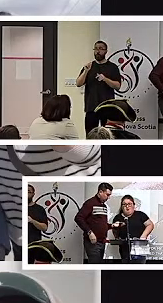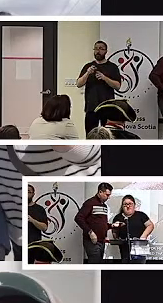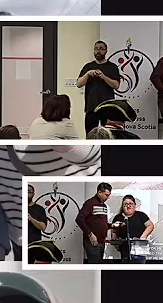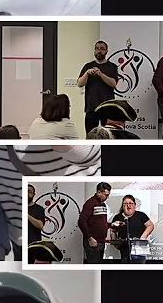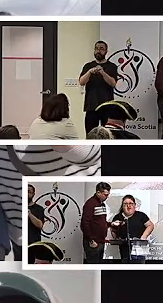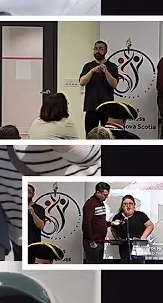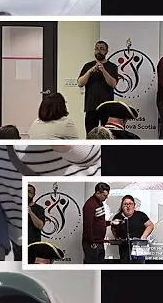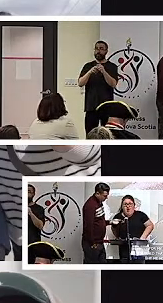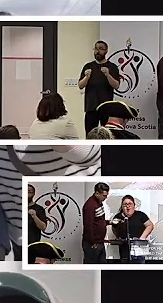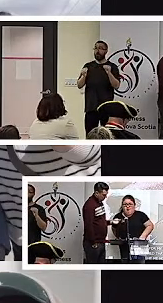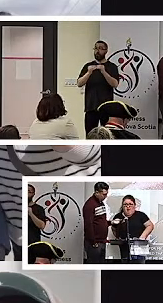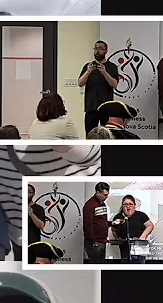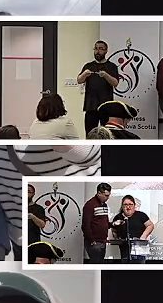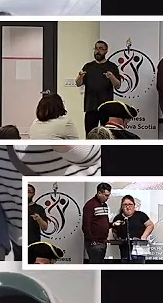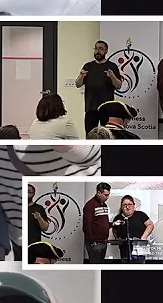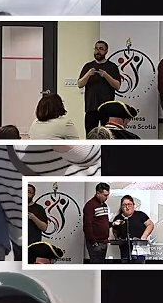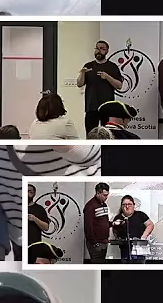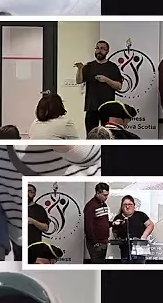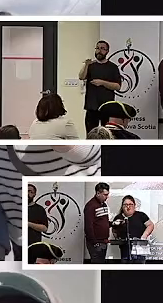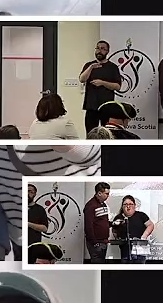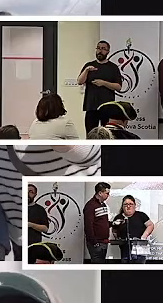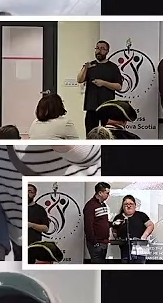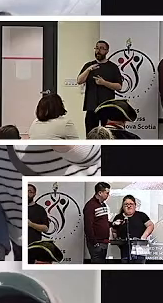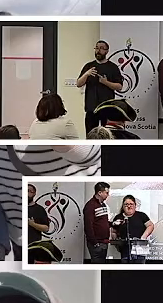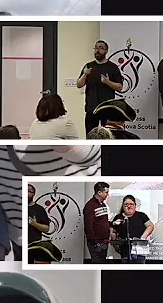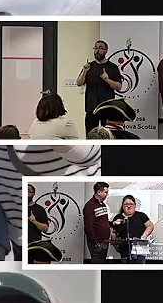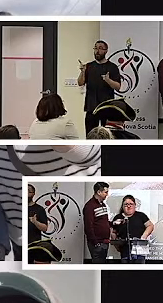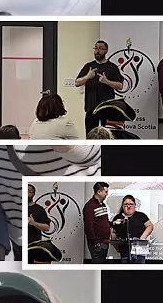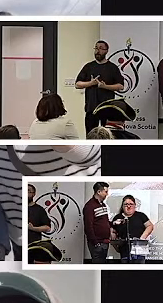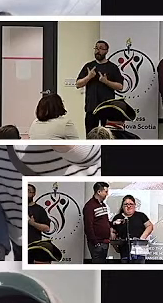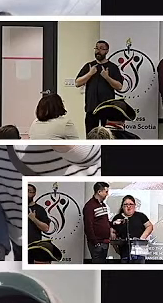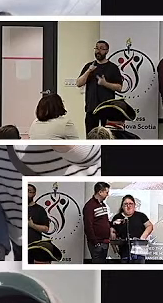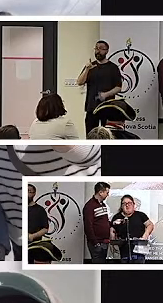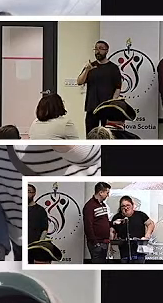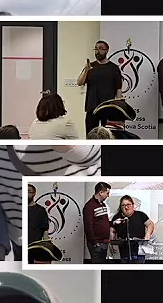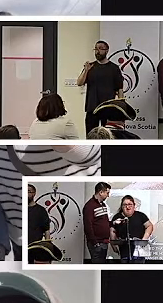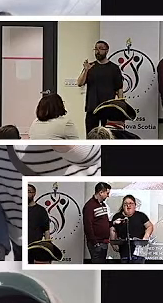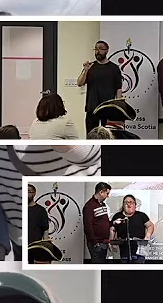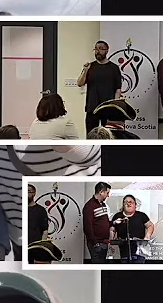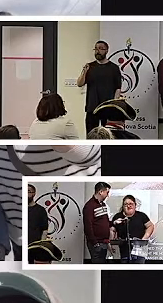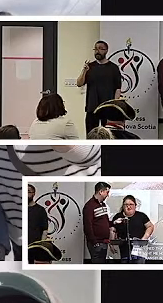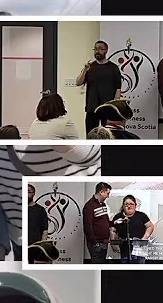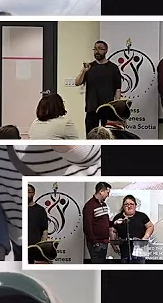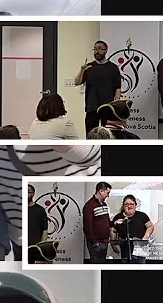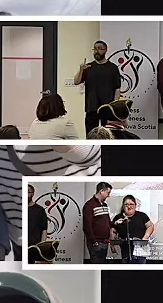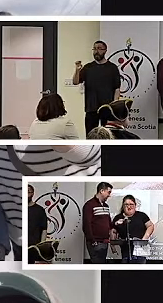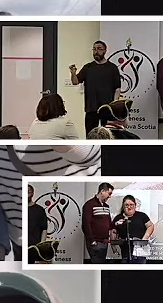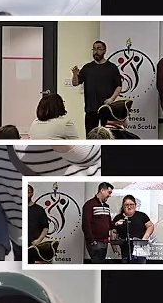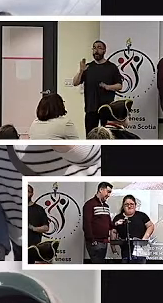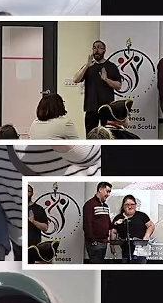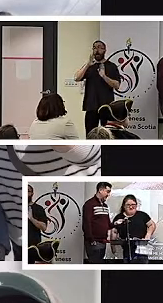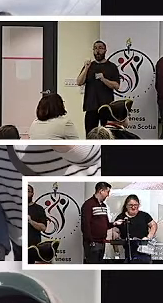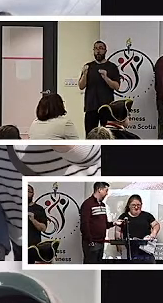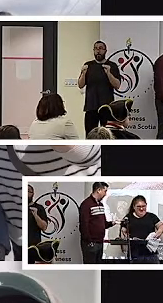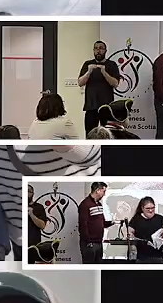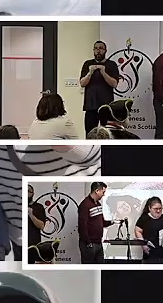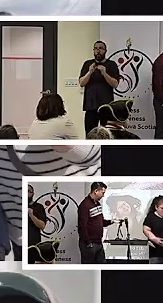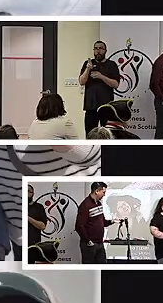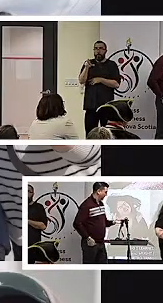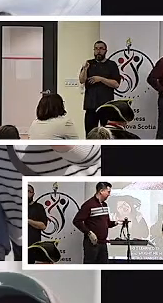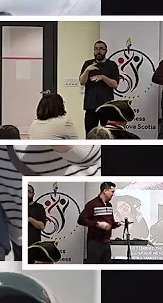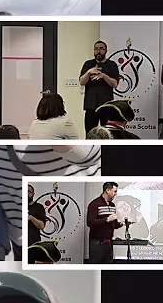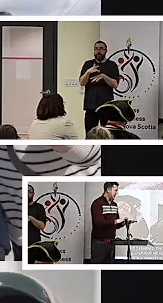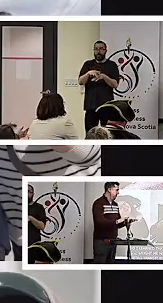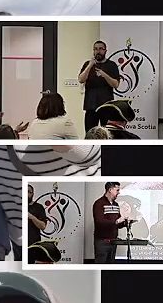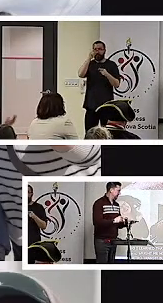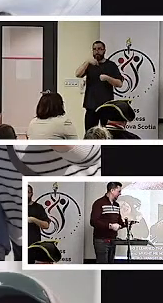I'm hoping that where I live in Lucasville, hopefully buses will be a little more available for me soon. Yeah, that's a good point. Very